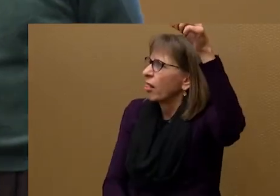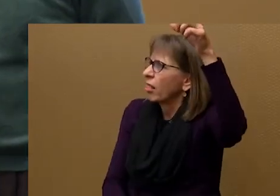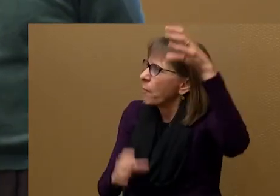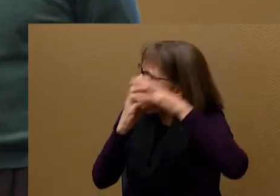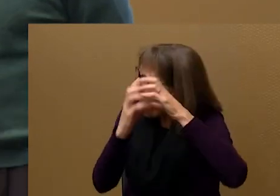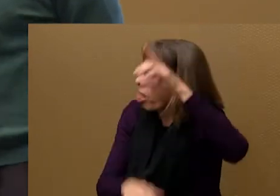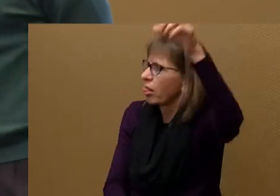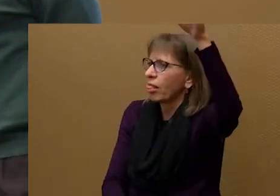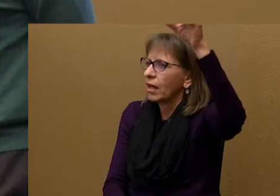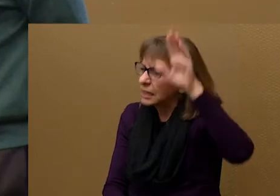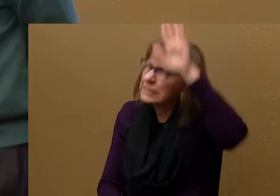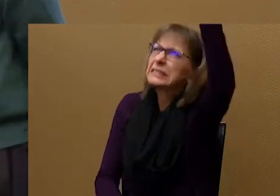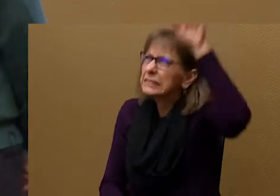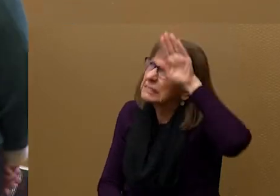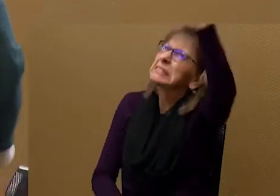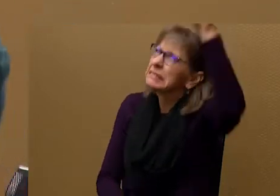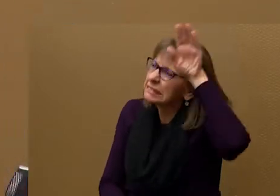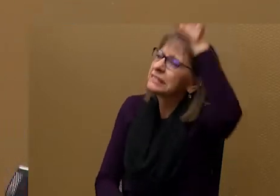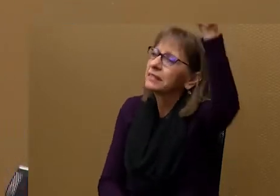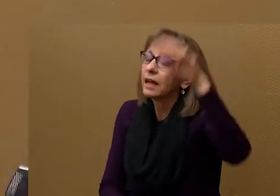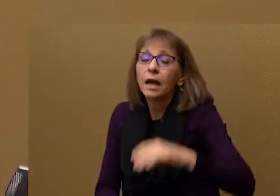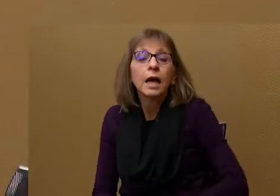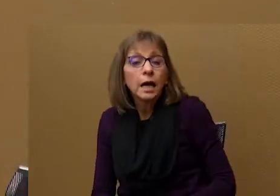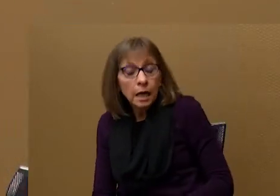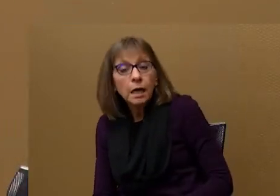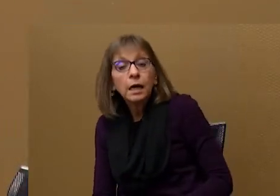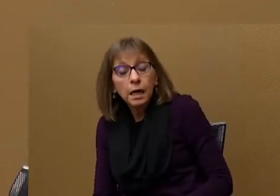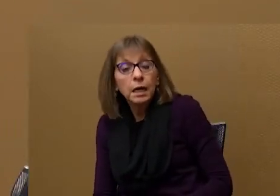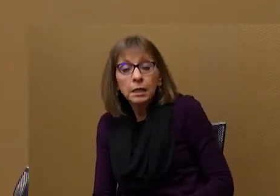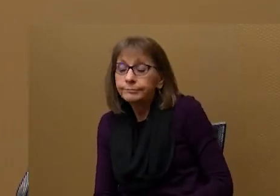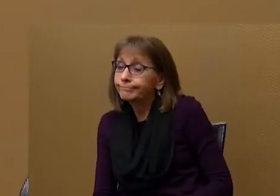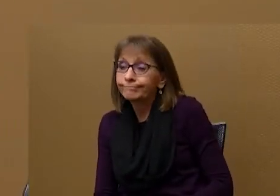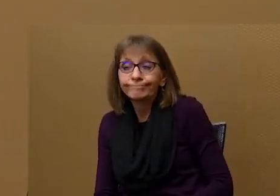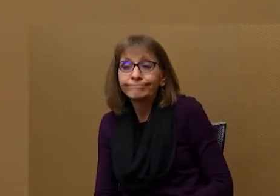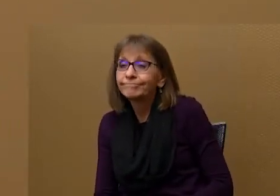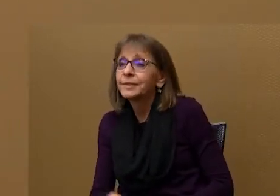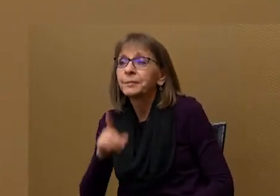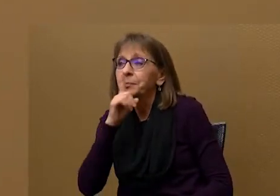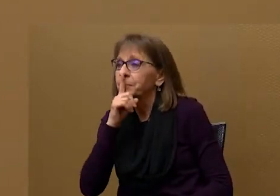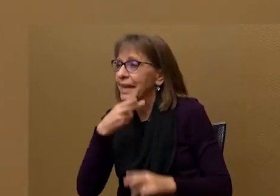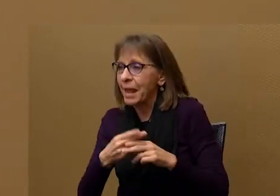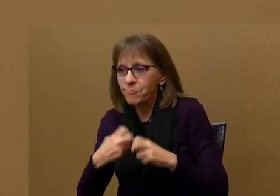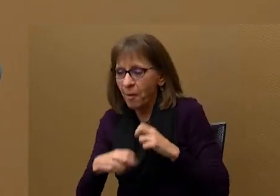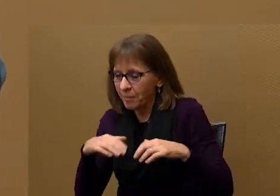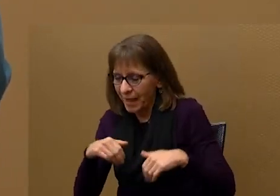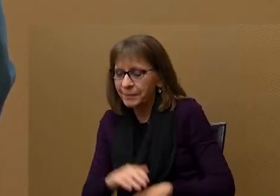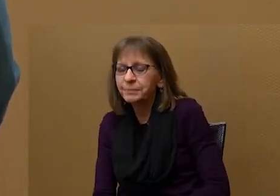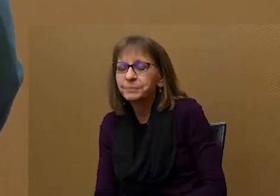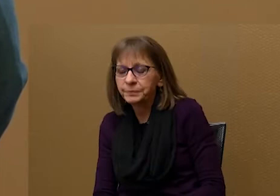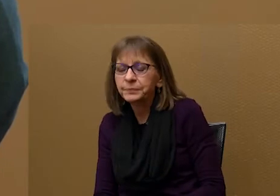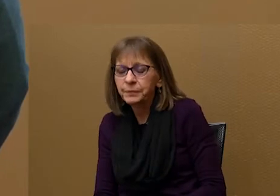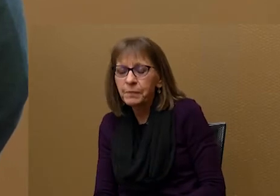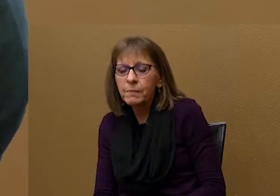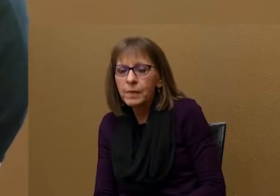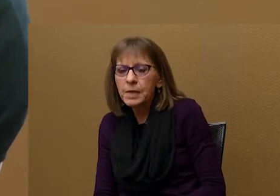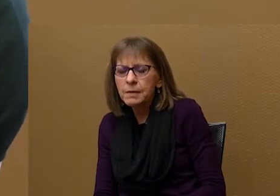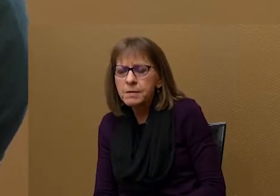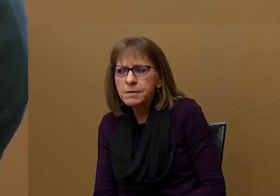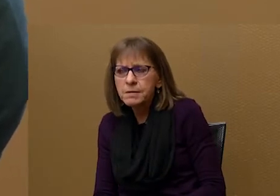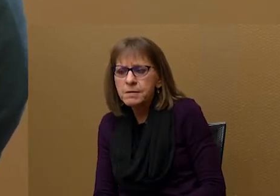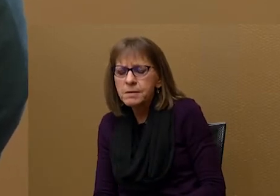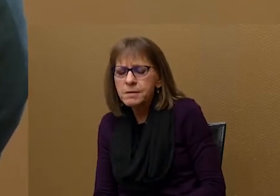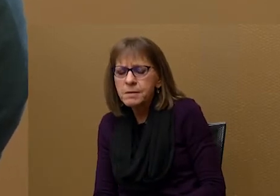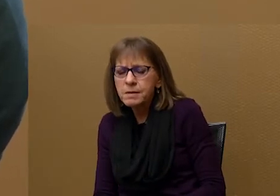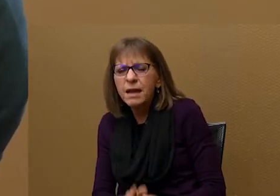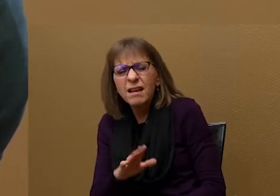and he kept jumping and jumping and jumping. But I was like, well, okay, we're not there yet. Hun, the problem is the ball